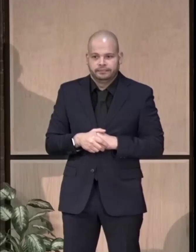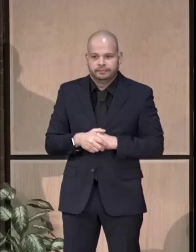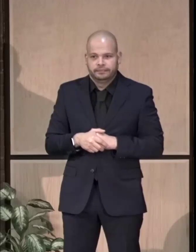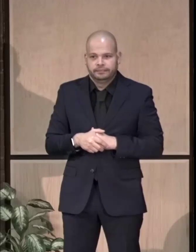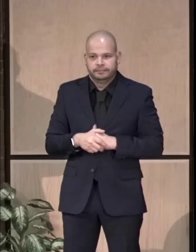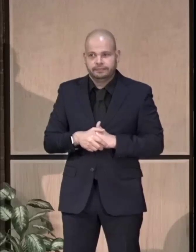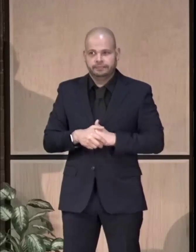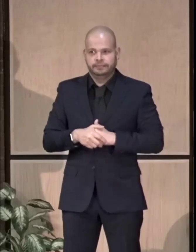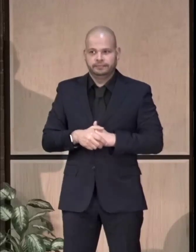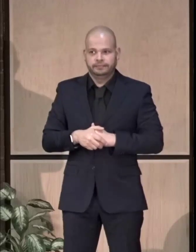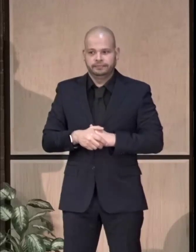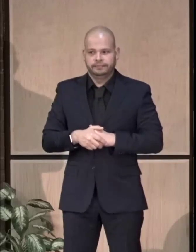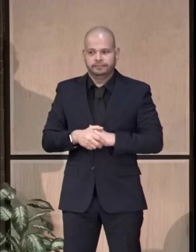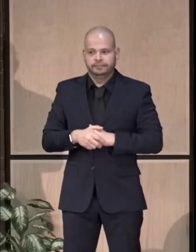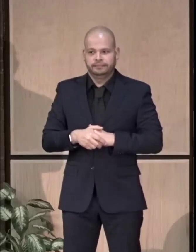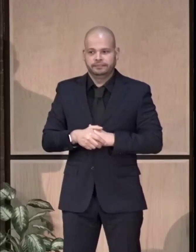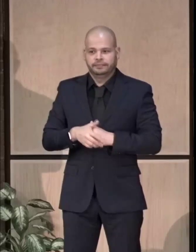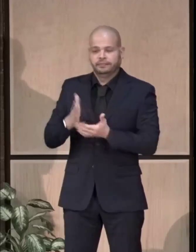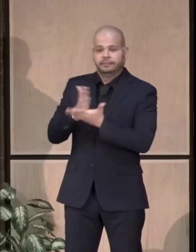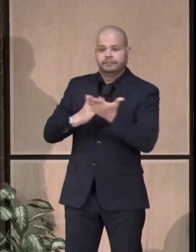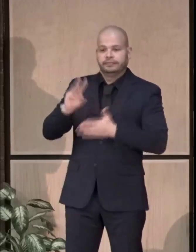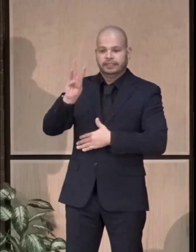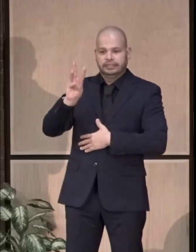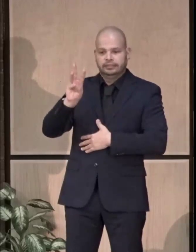In section 6,